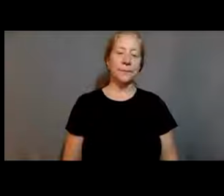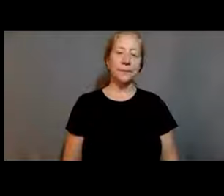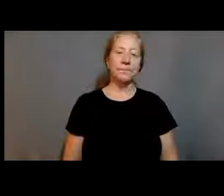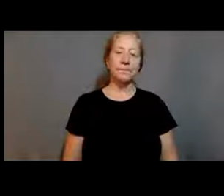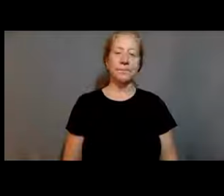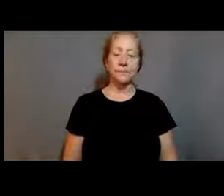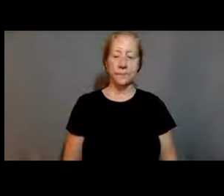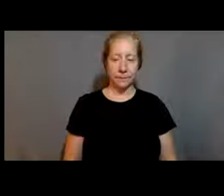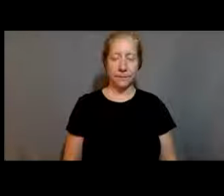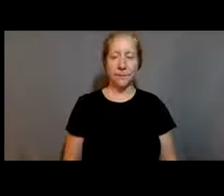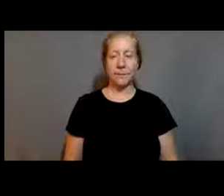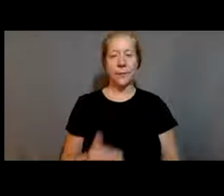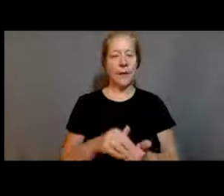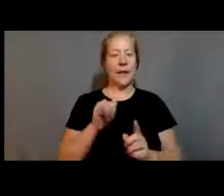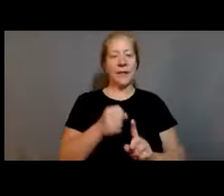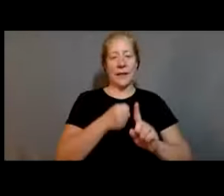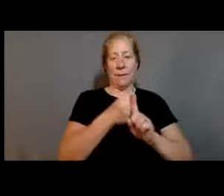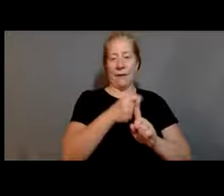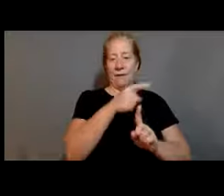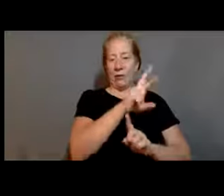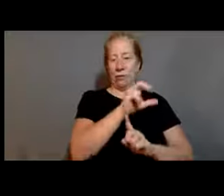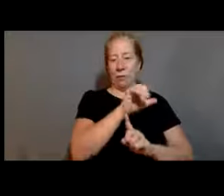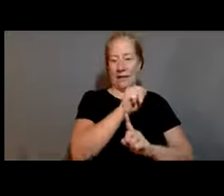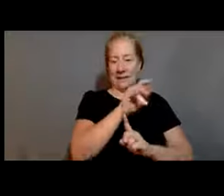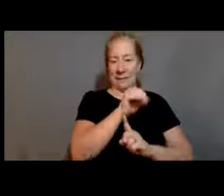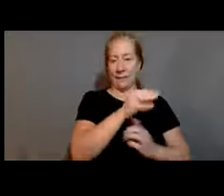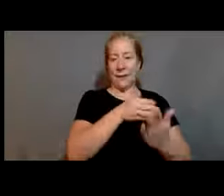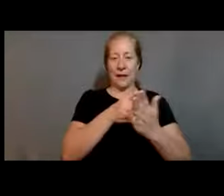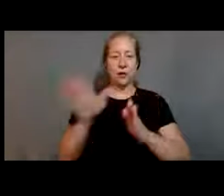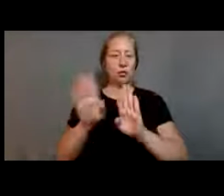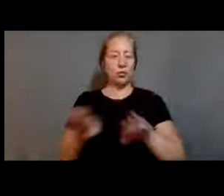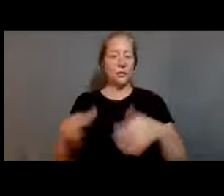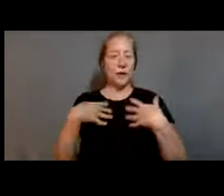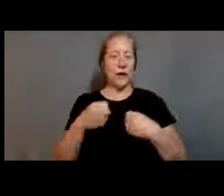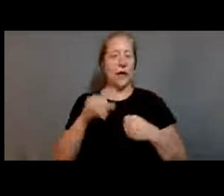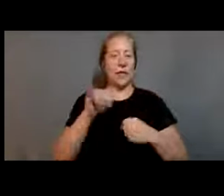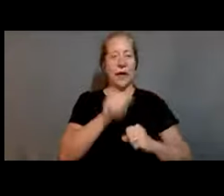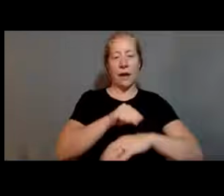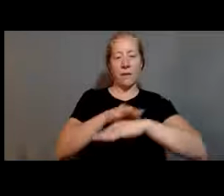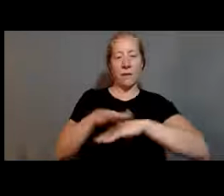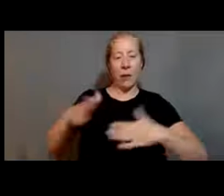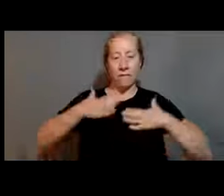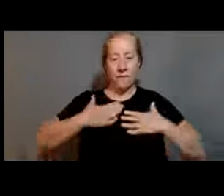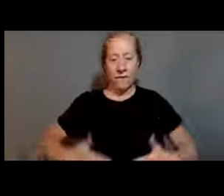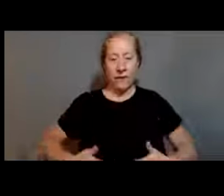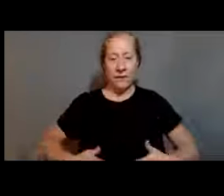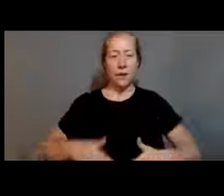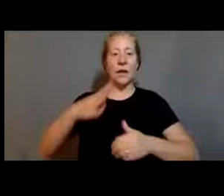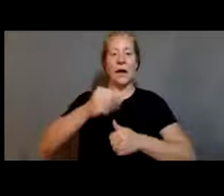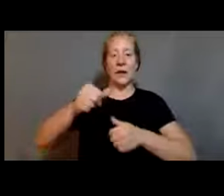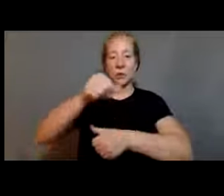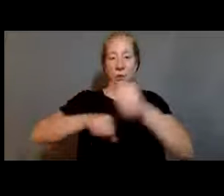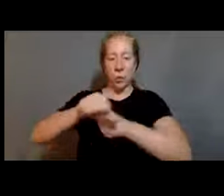So the impacts of racism on children's health go across physical as well as social, emotional, and general